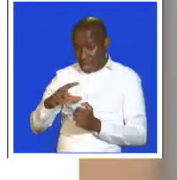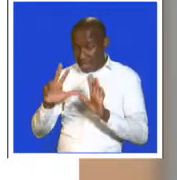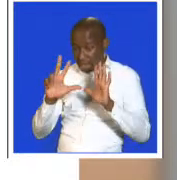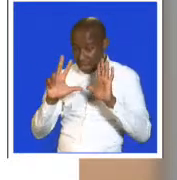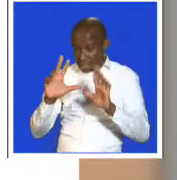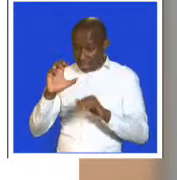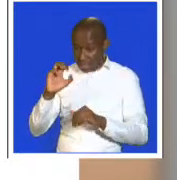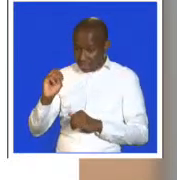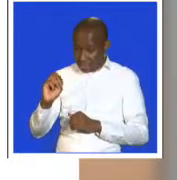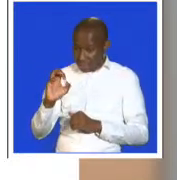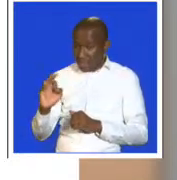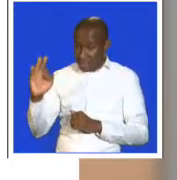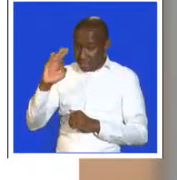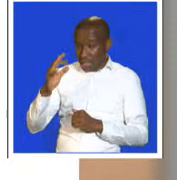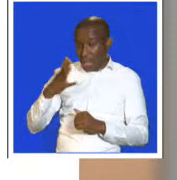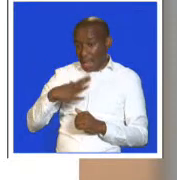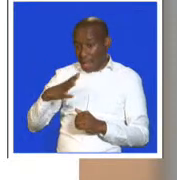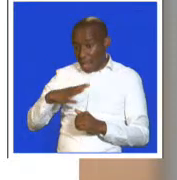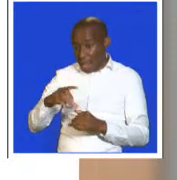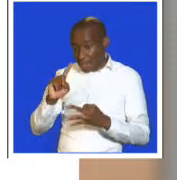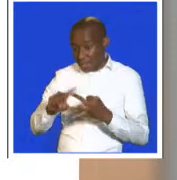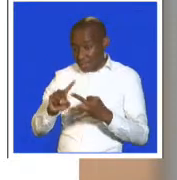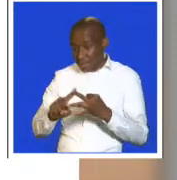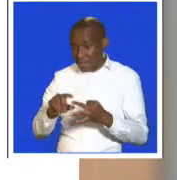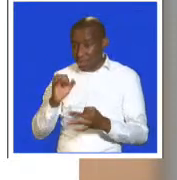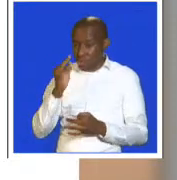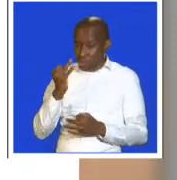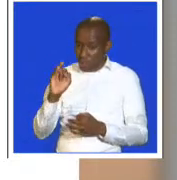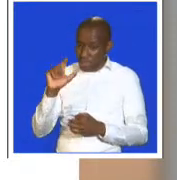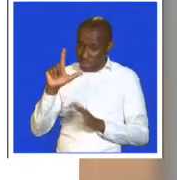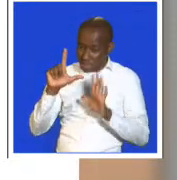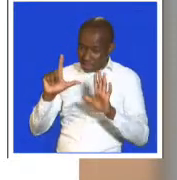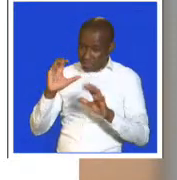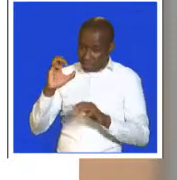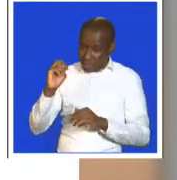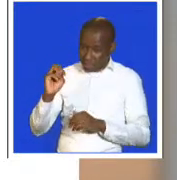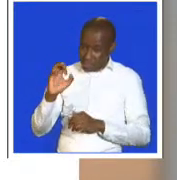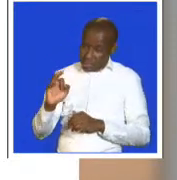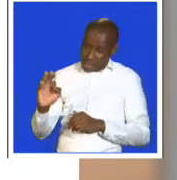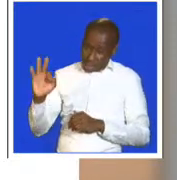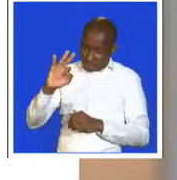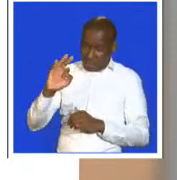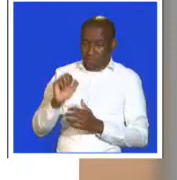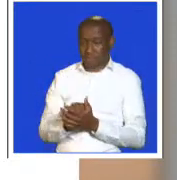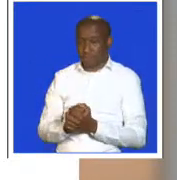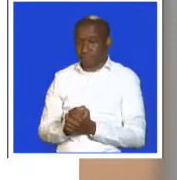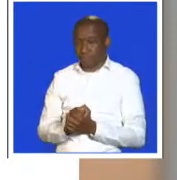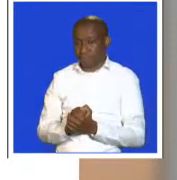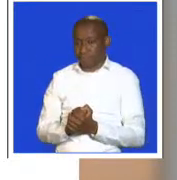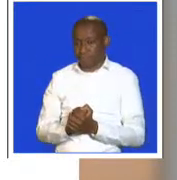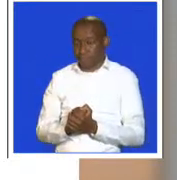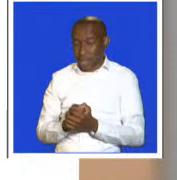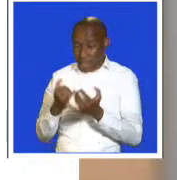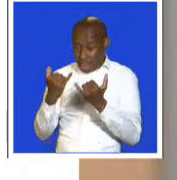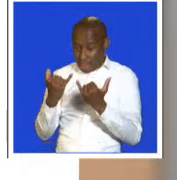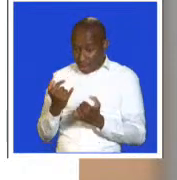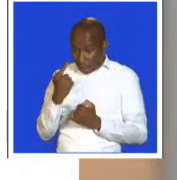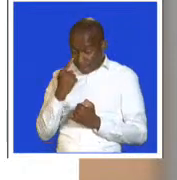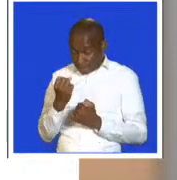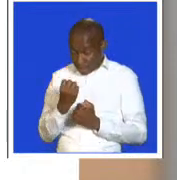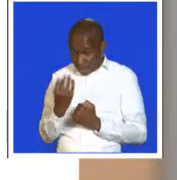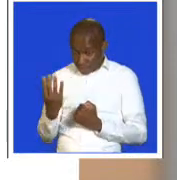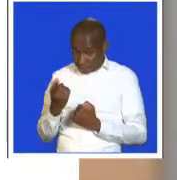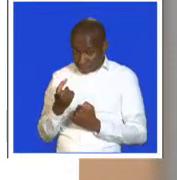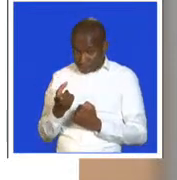is 8 cubic centimeter, and the third one is 27 cubic centimeter. Looking at these numbers